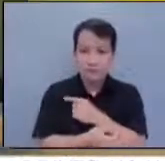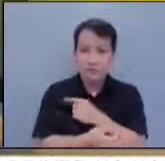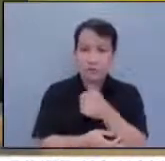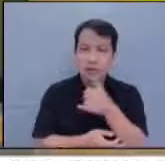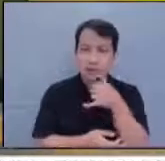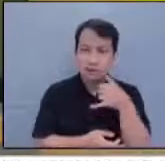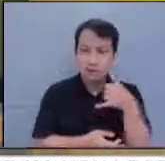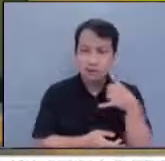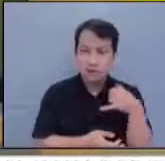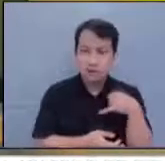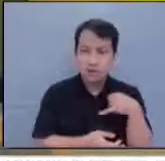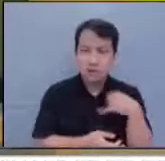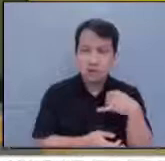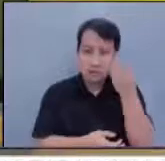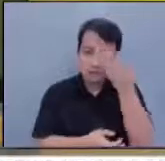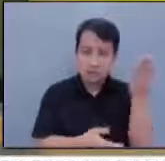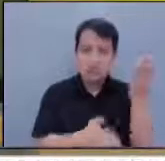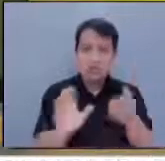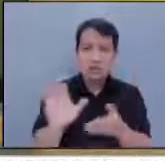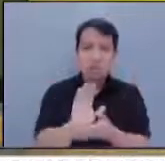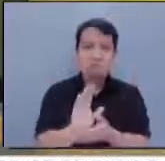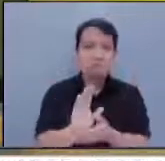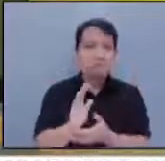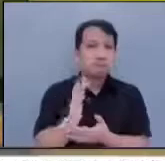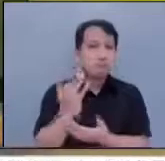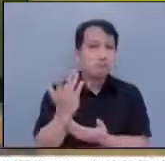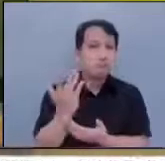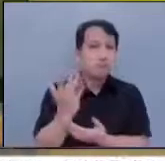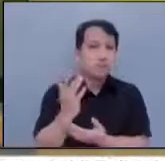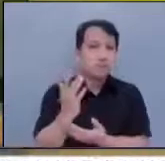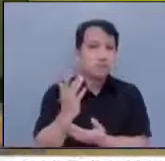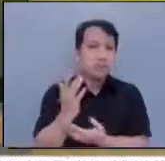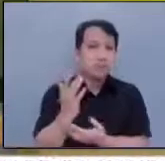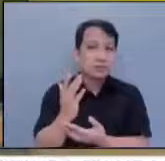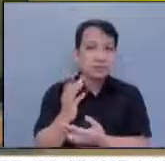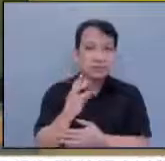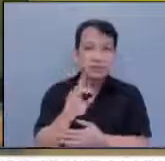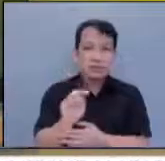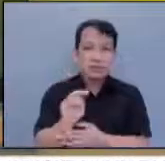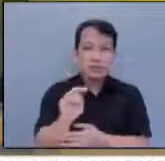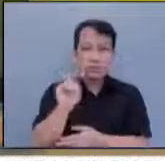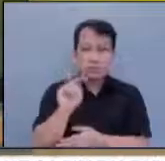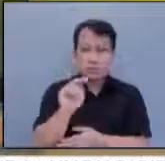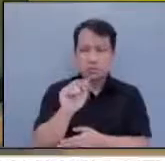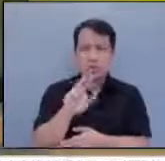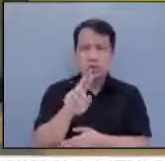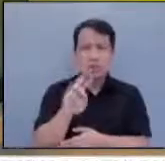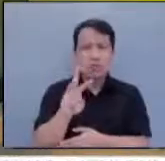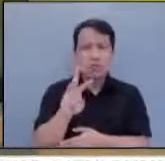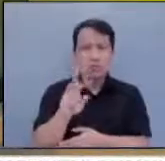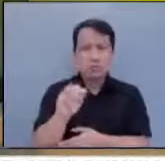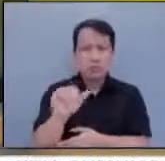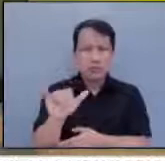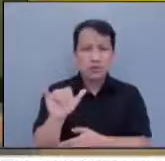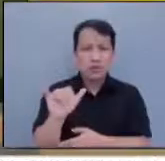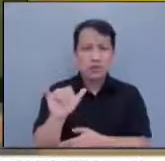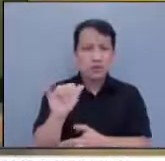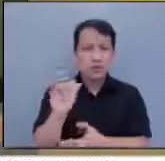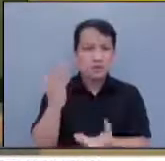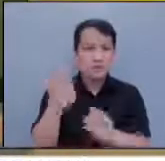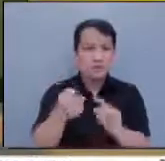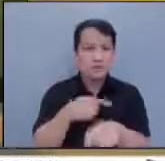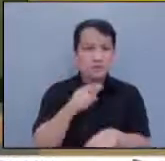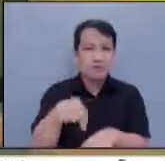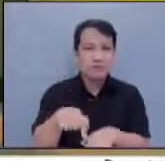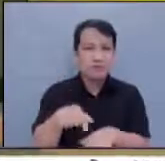nag-courtesy call sa kanya ang Chargé D’affaires ng Norway at mga ambassador mula sa Finland, Romania, Hungary